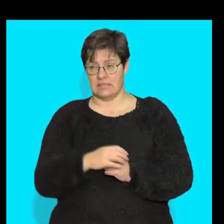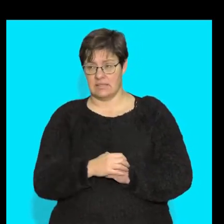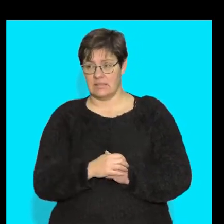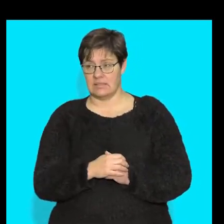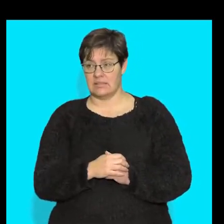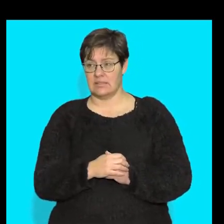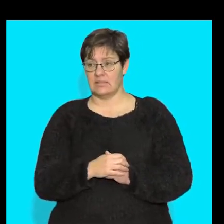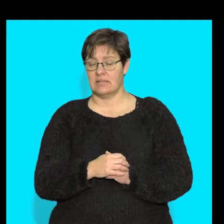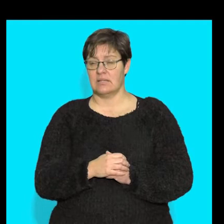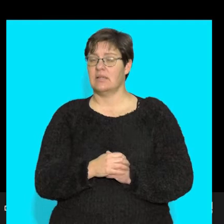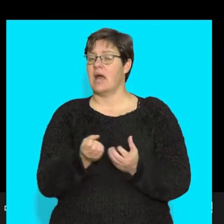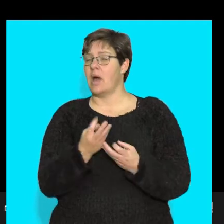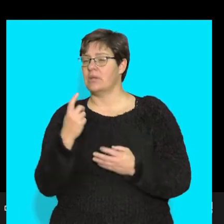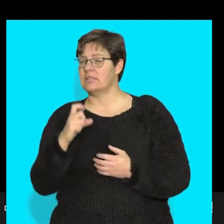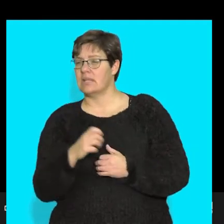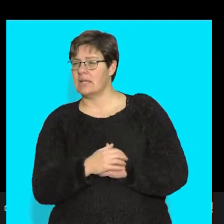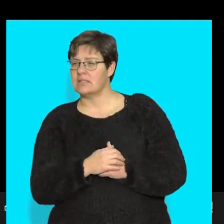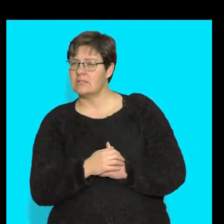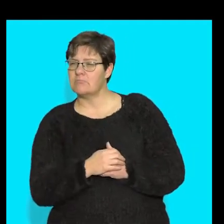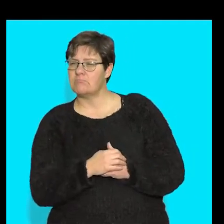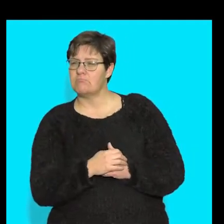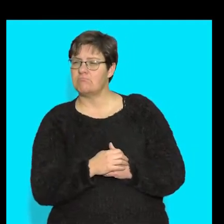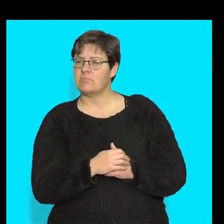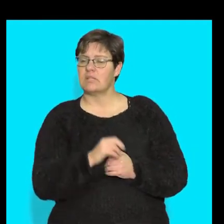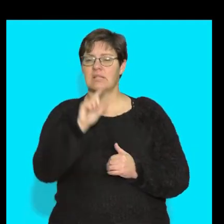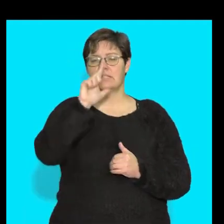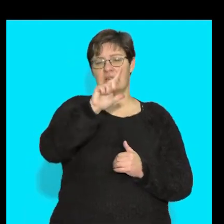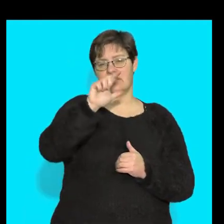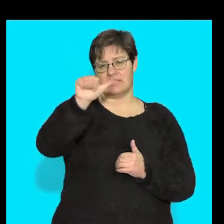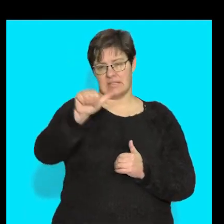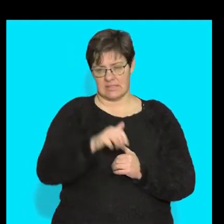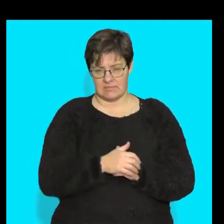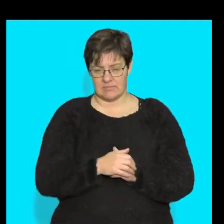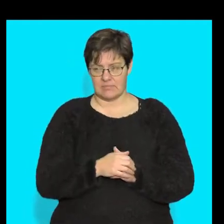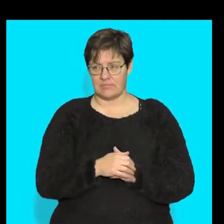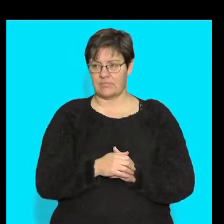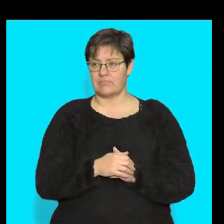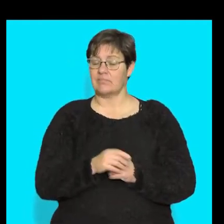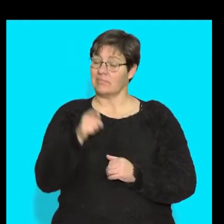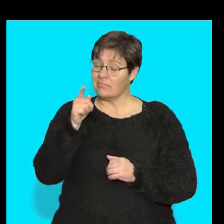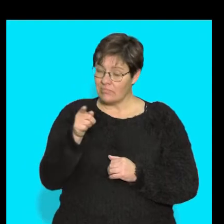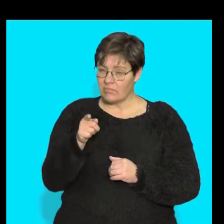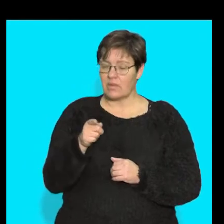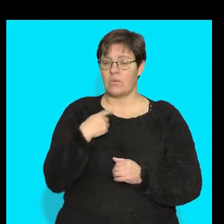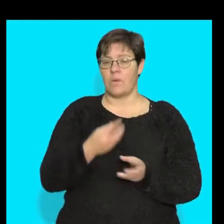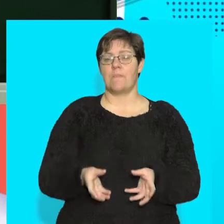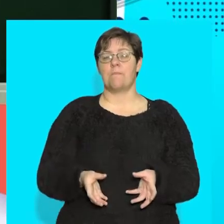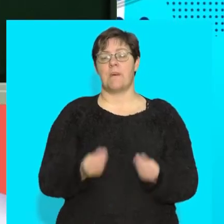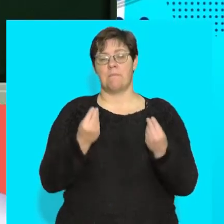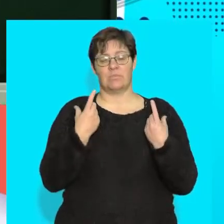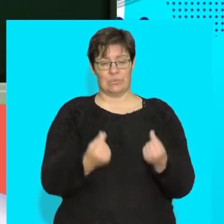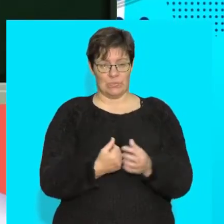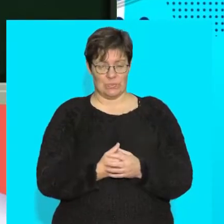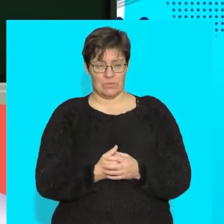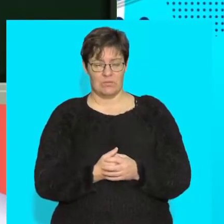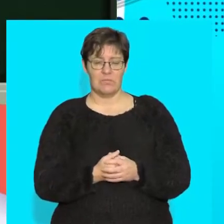180 and how many cents? 76 cents. And that's how you're then going to do it. But please make